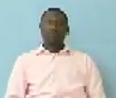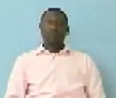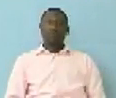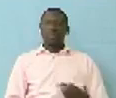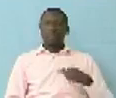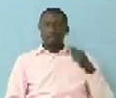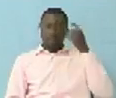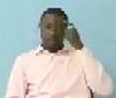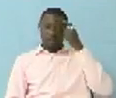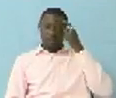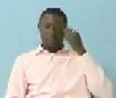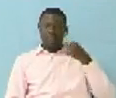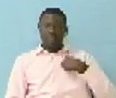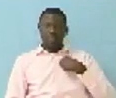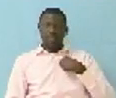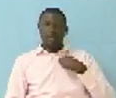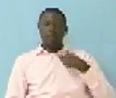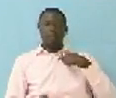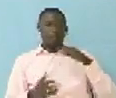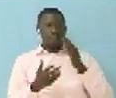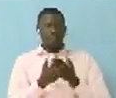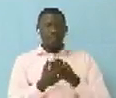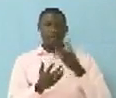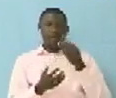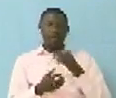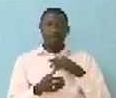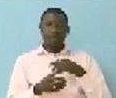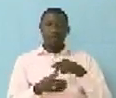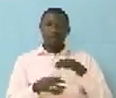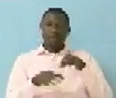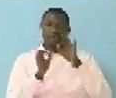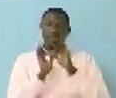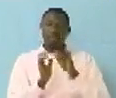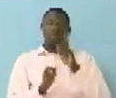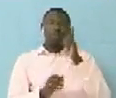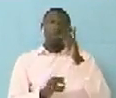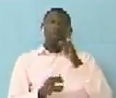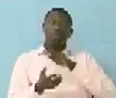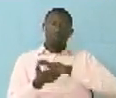I think, for me, I believe if we are to take 1 week even,